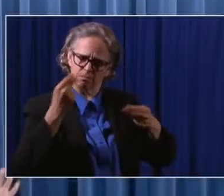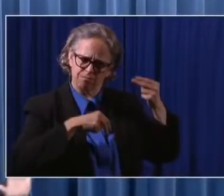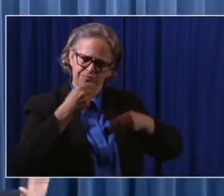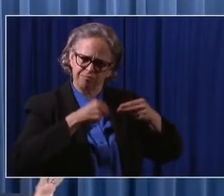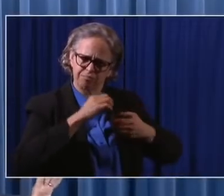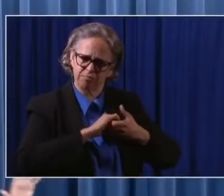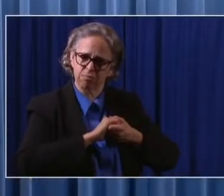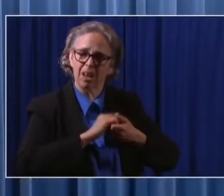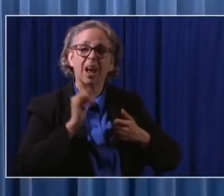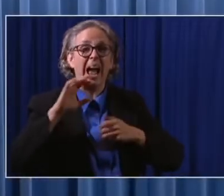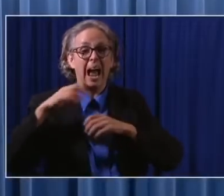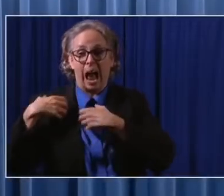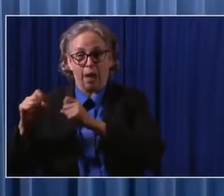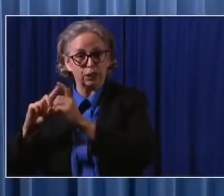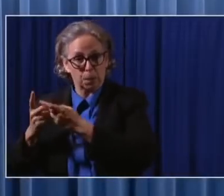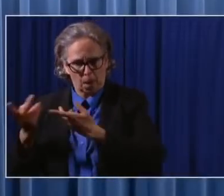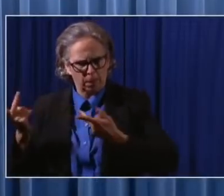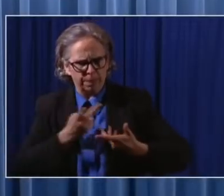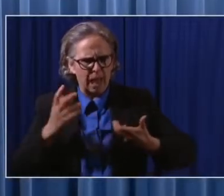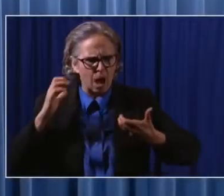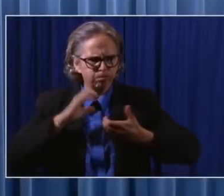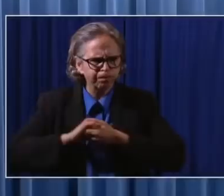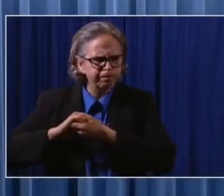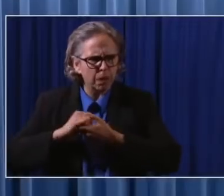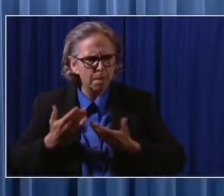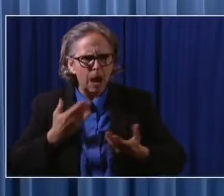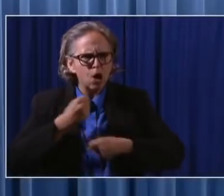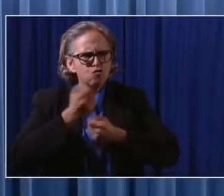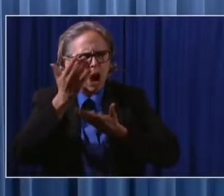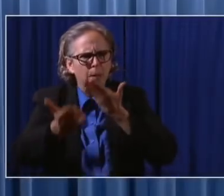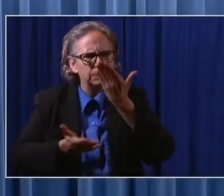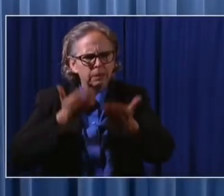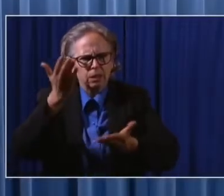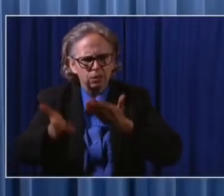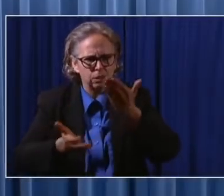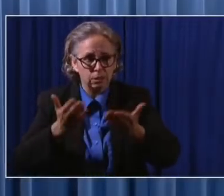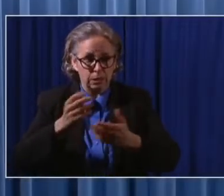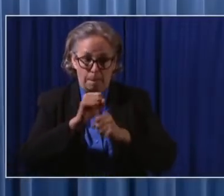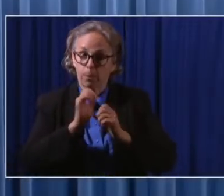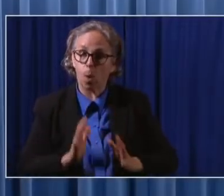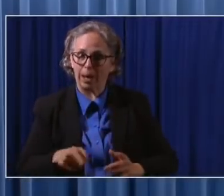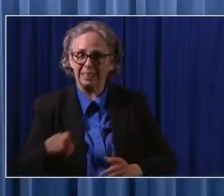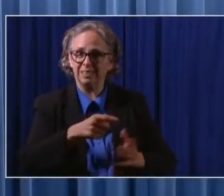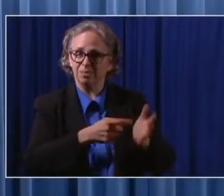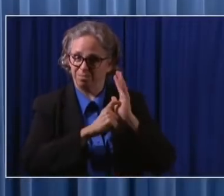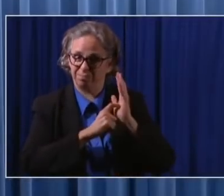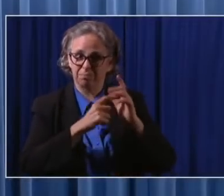back initially with recommendations that not only everybody in the workplace should wear a mask, but everybody in public.